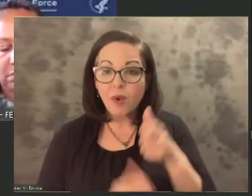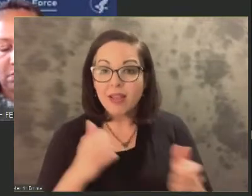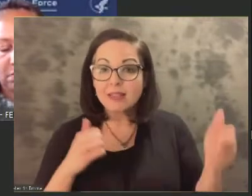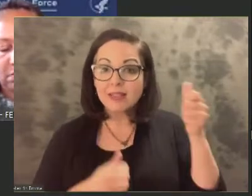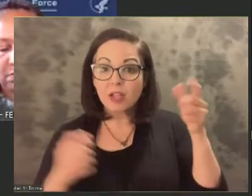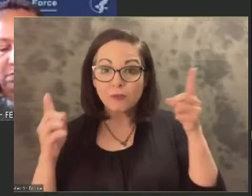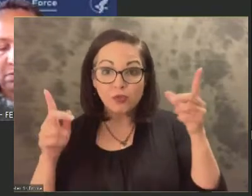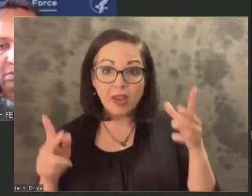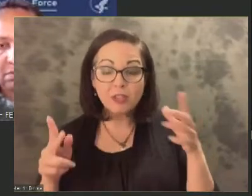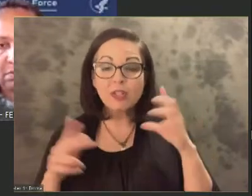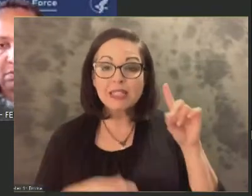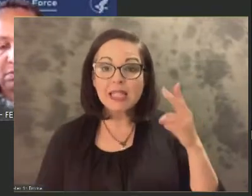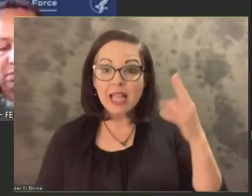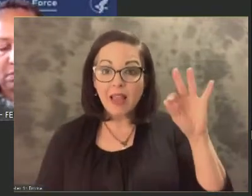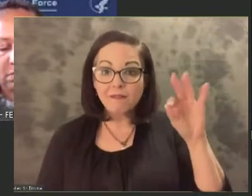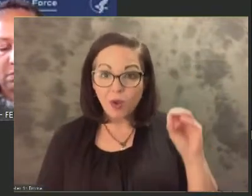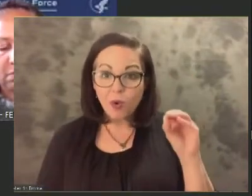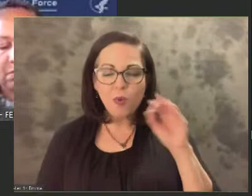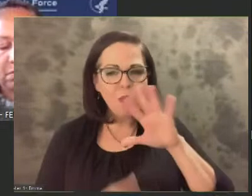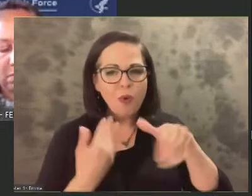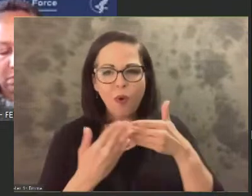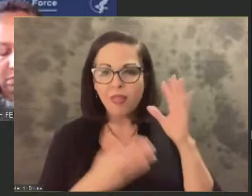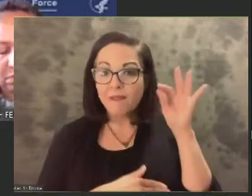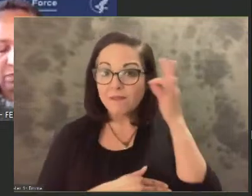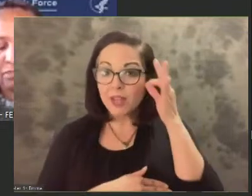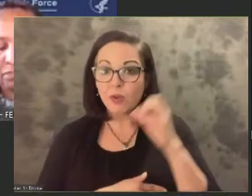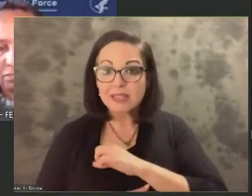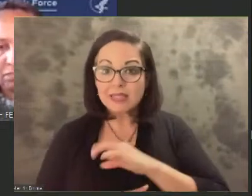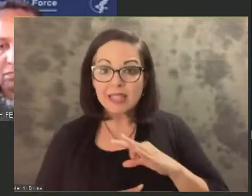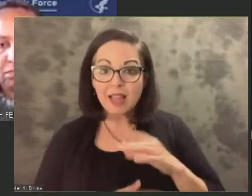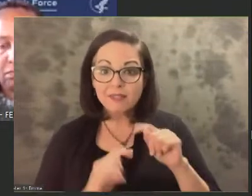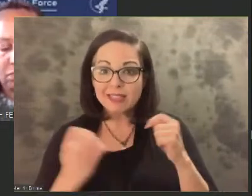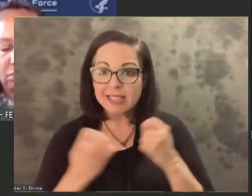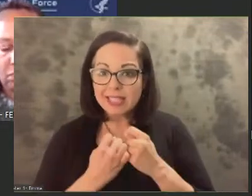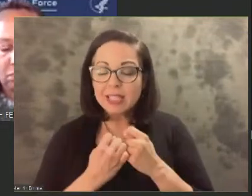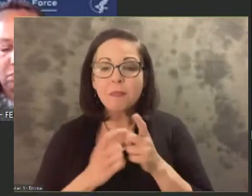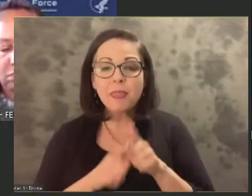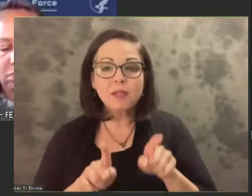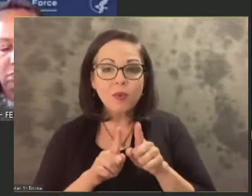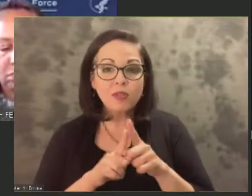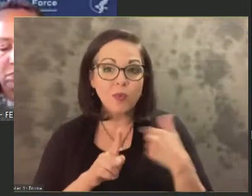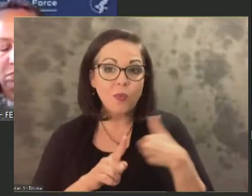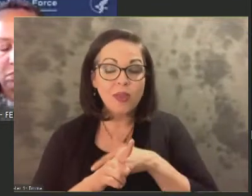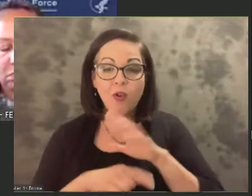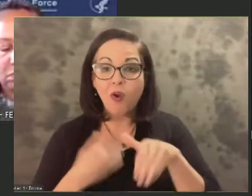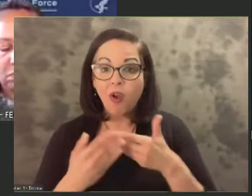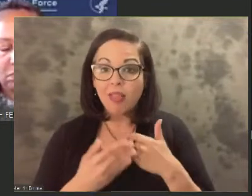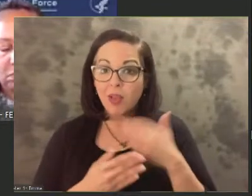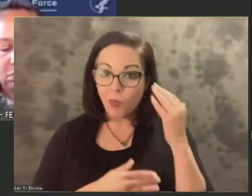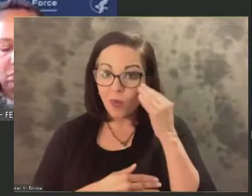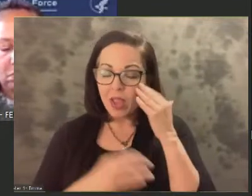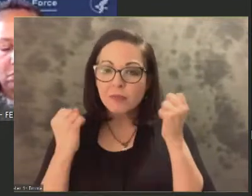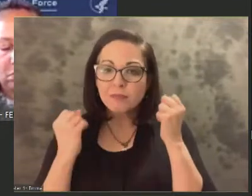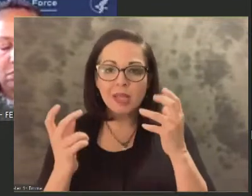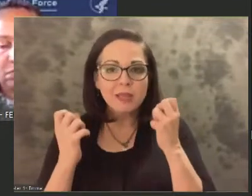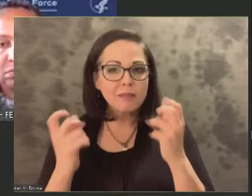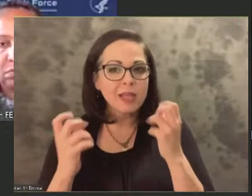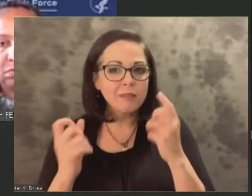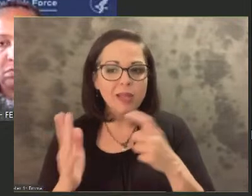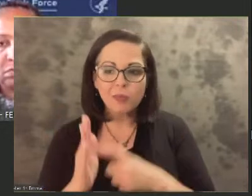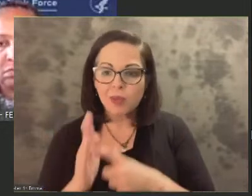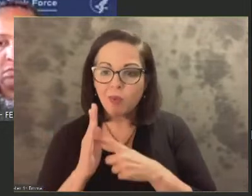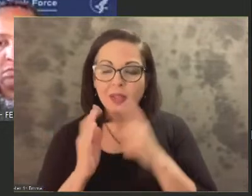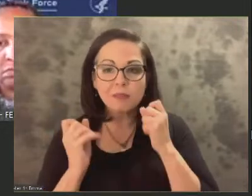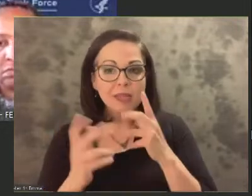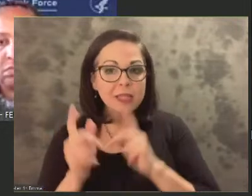our DFO, the entire federal staff team. As we are all acutely aware, it takes many, many people to